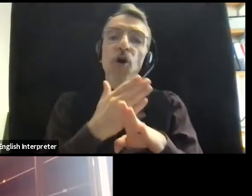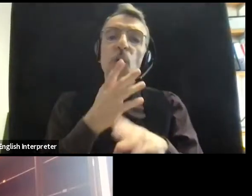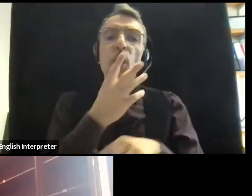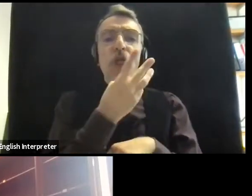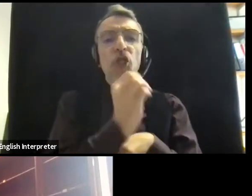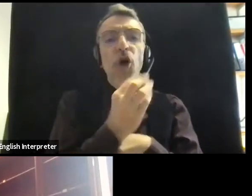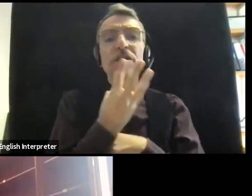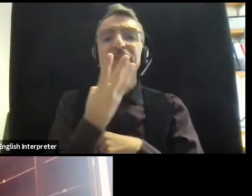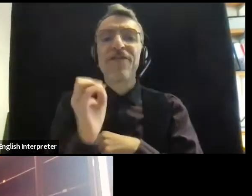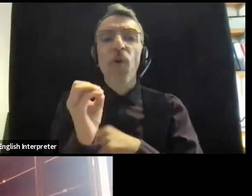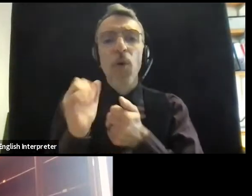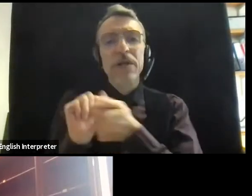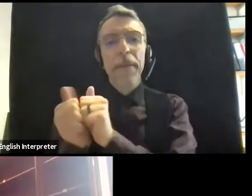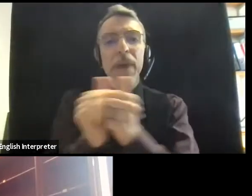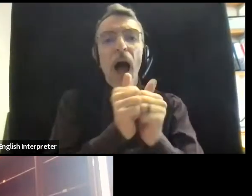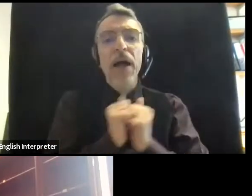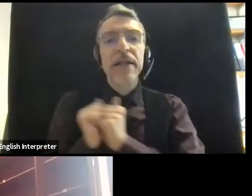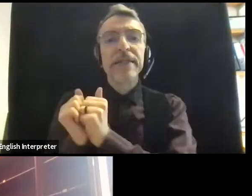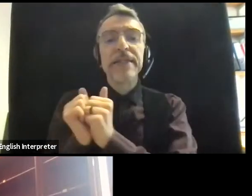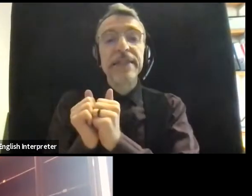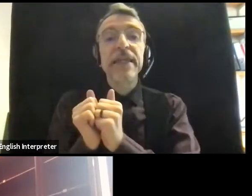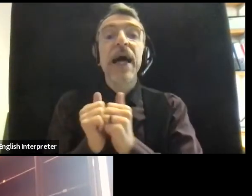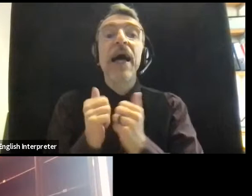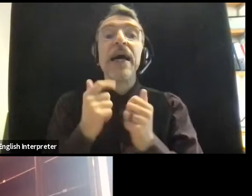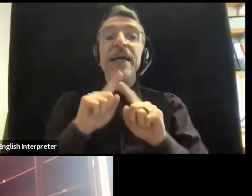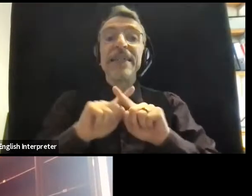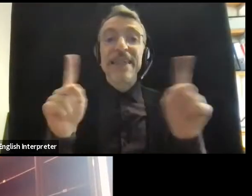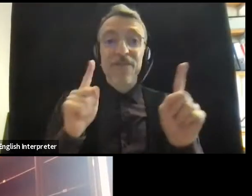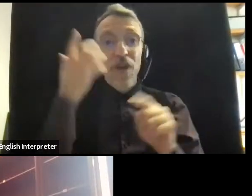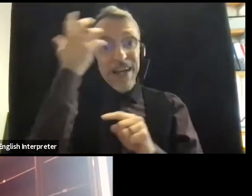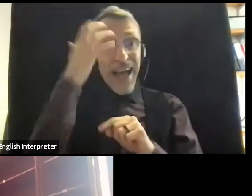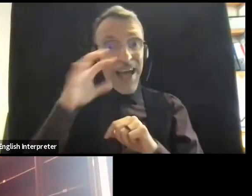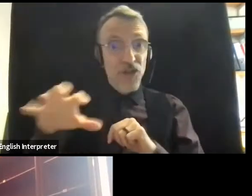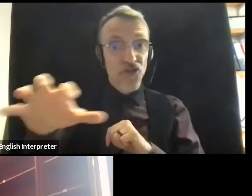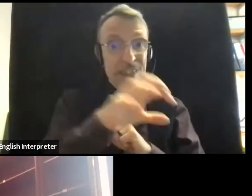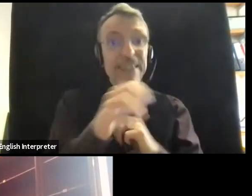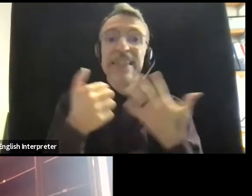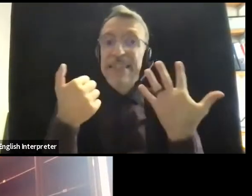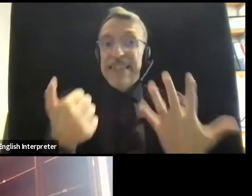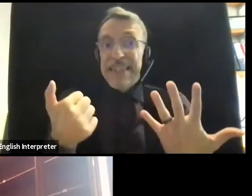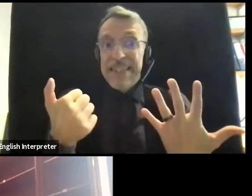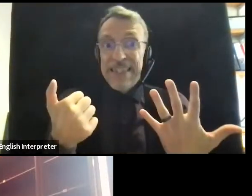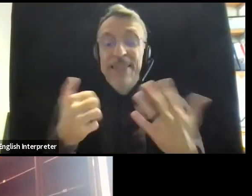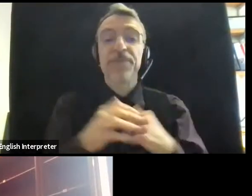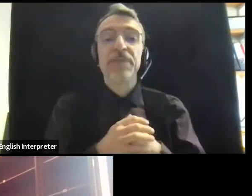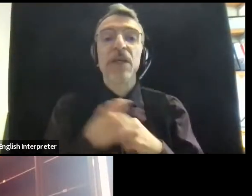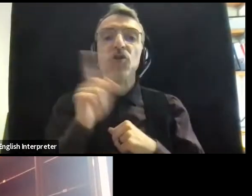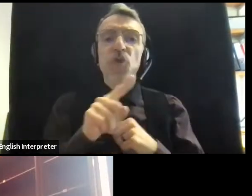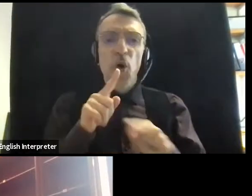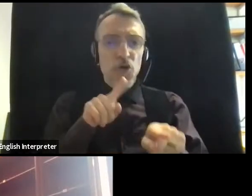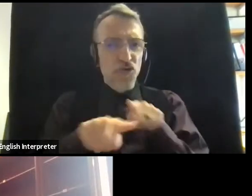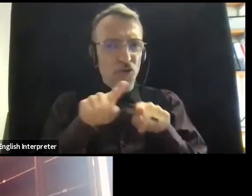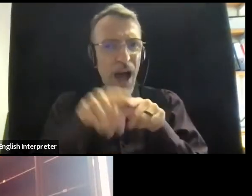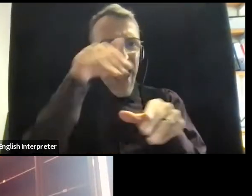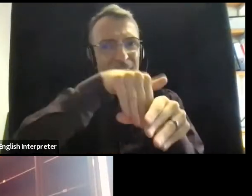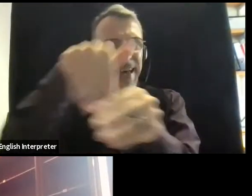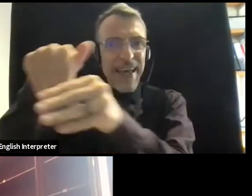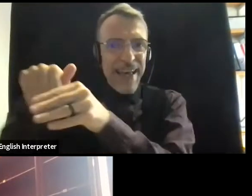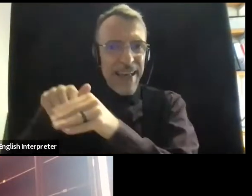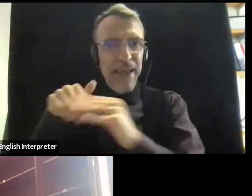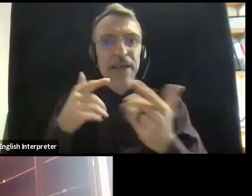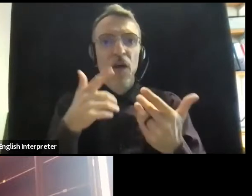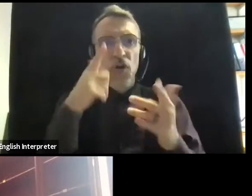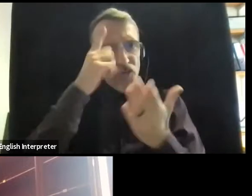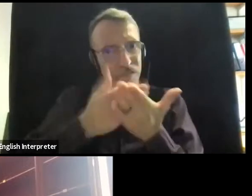40 partners in 6 different countries. And the consortium aims to redress religious inequalities in how